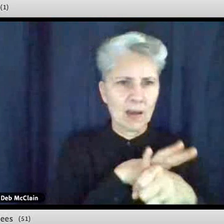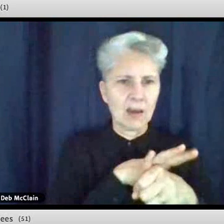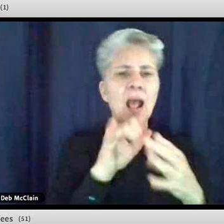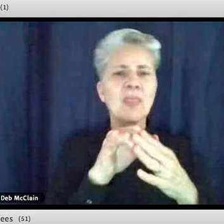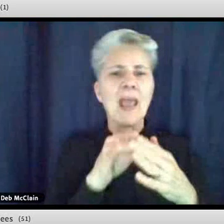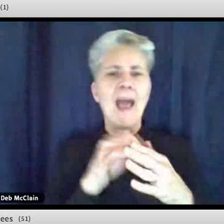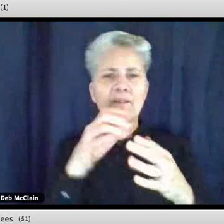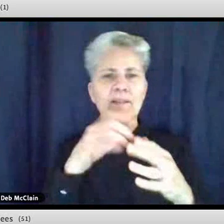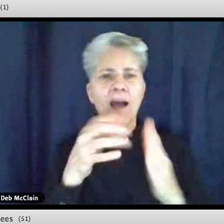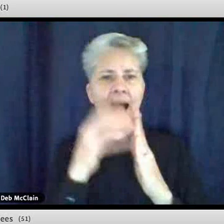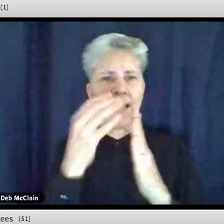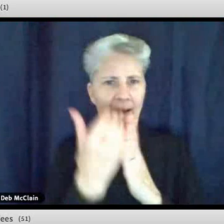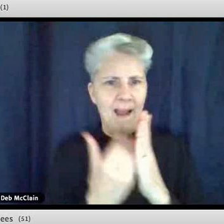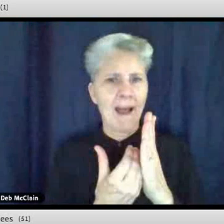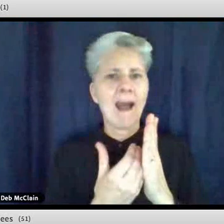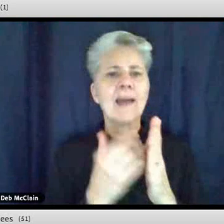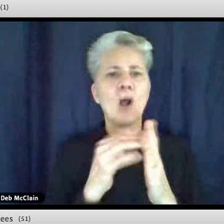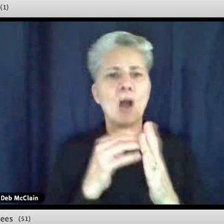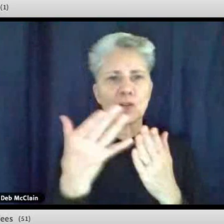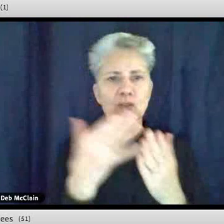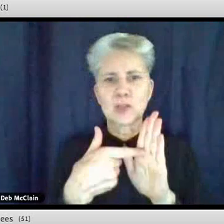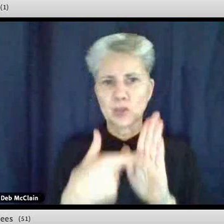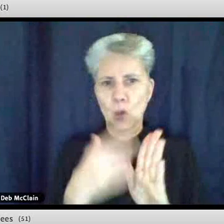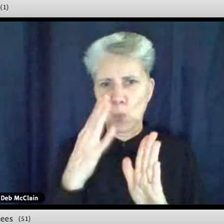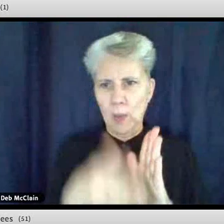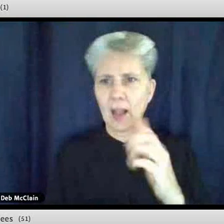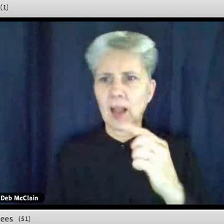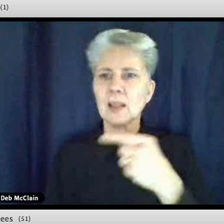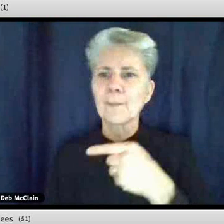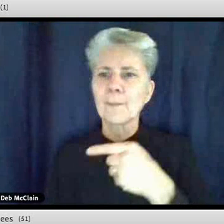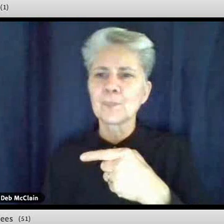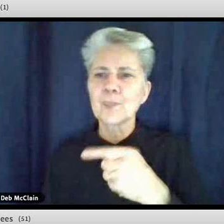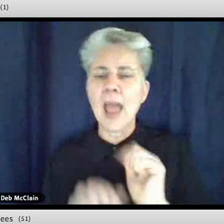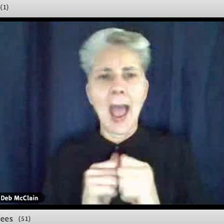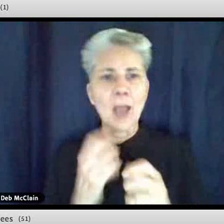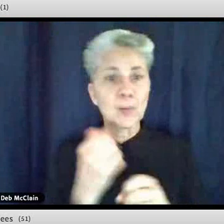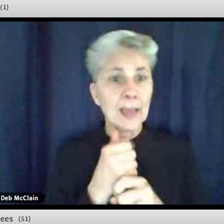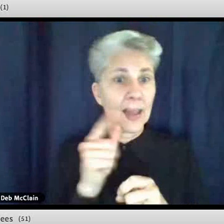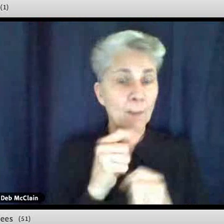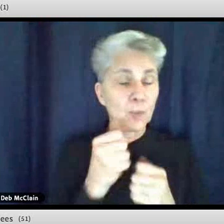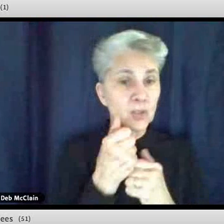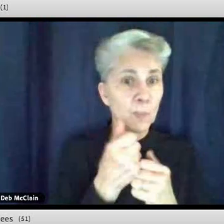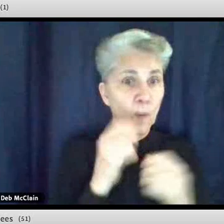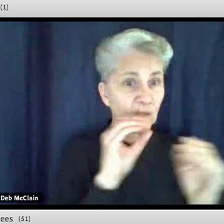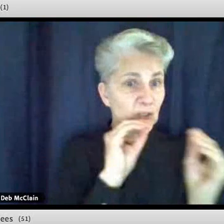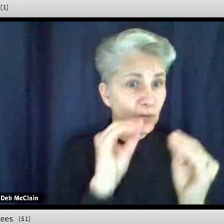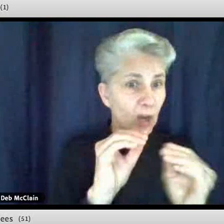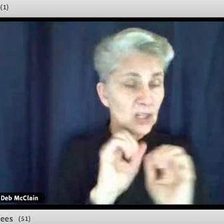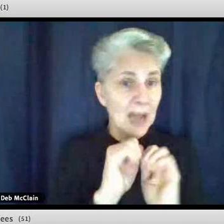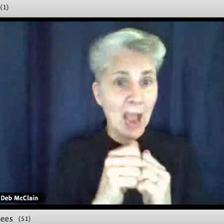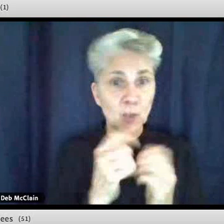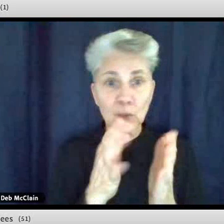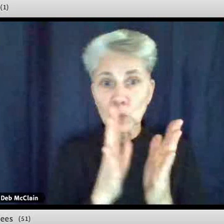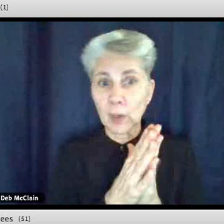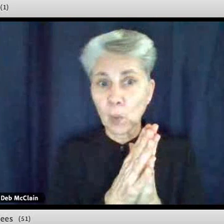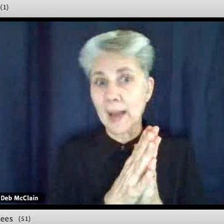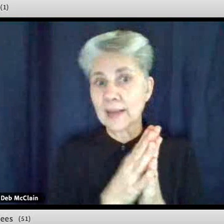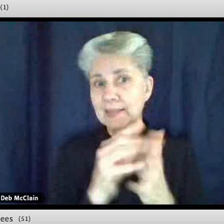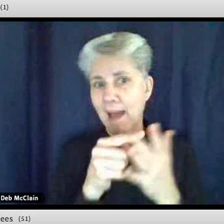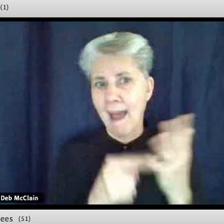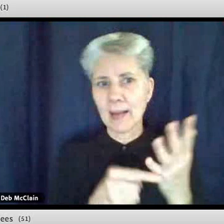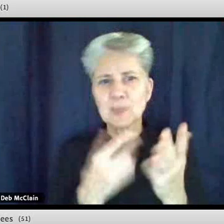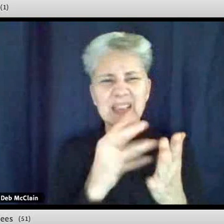on COVID-19. So they have a guide on their services that's going to come up in just a second. How you can get library support